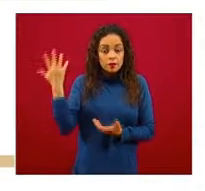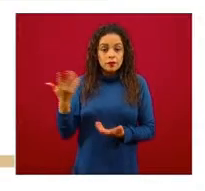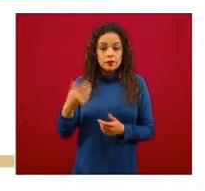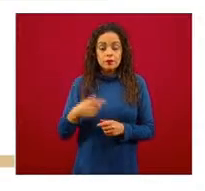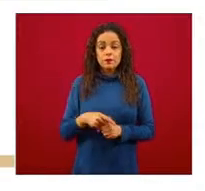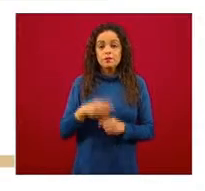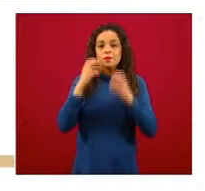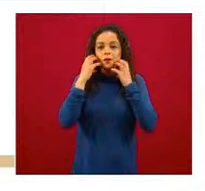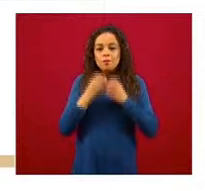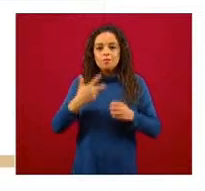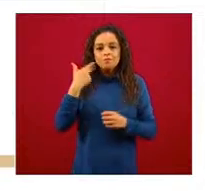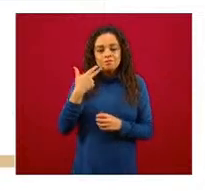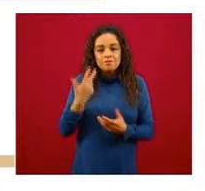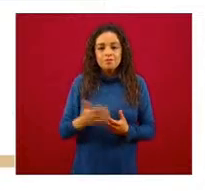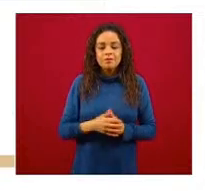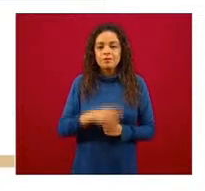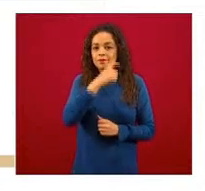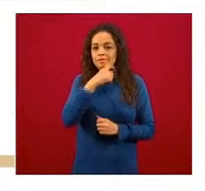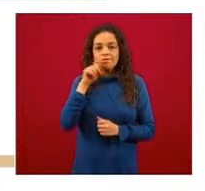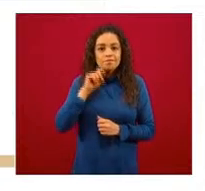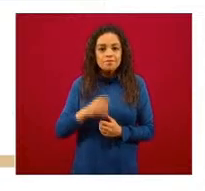activities allowed.